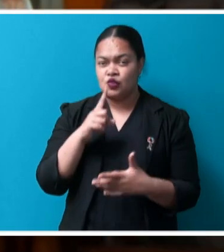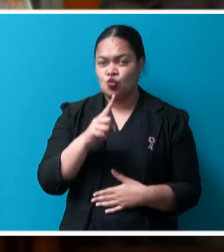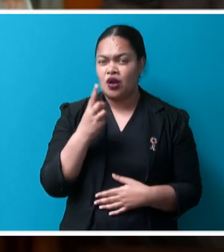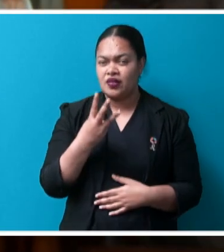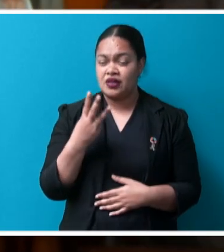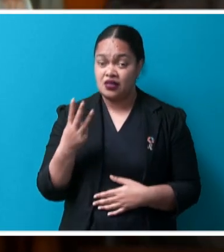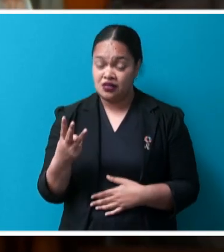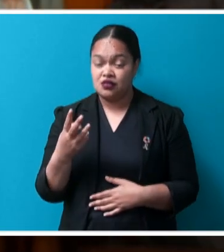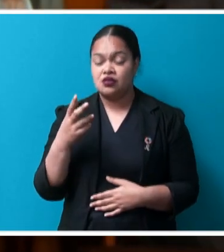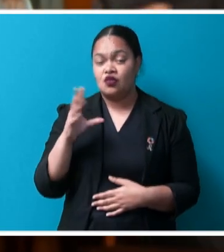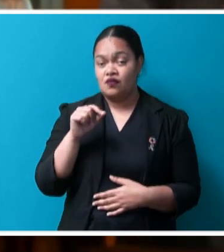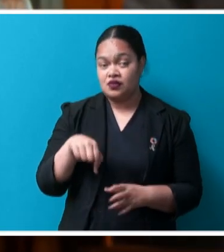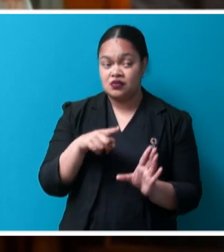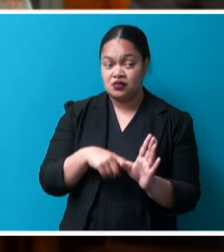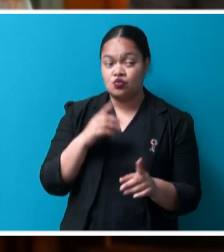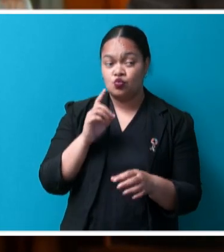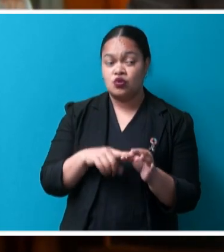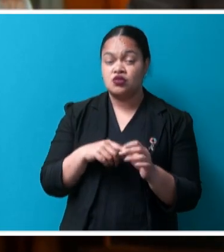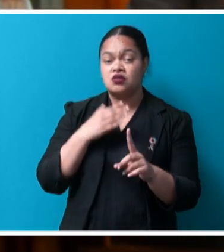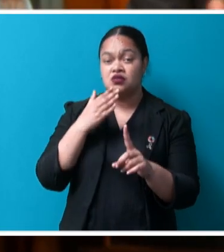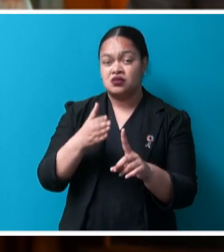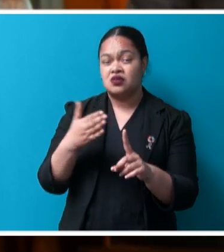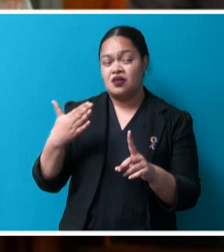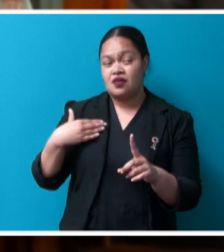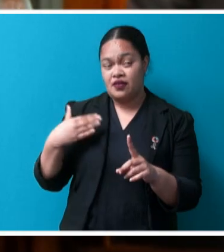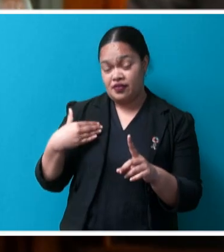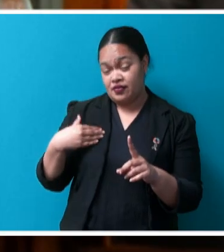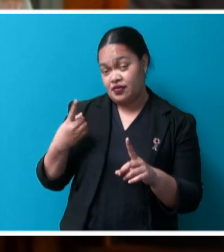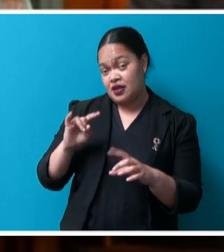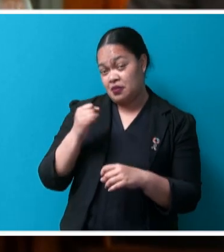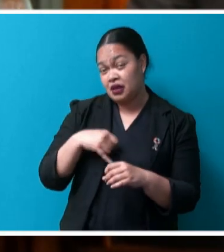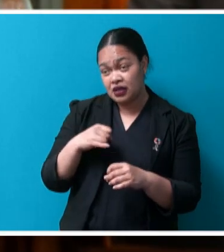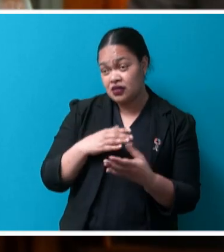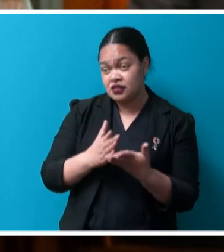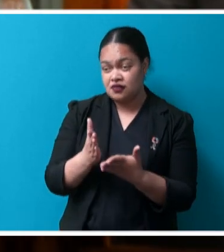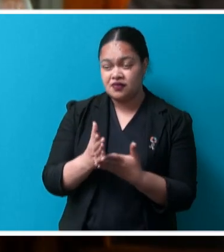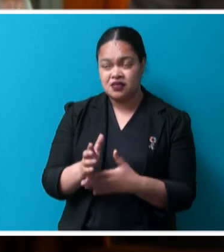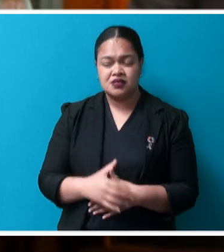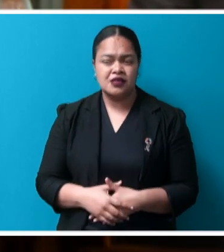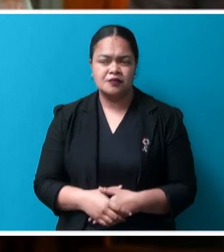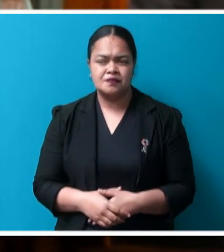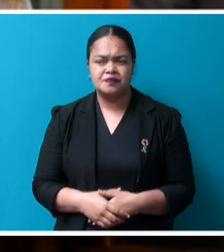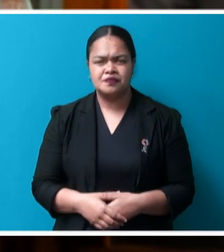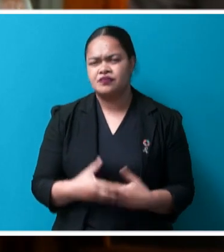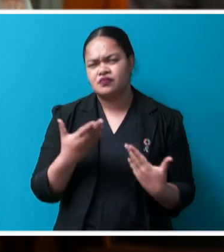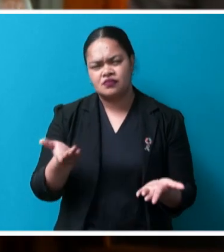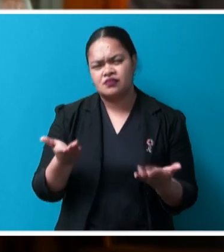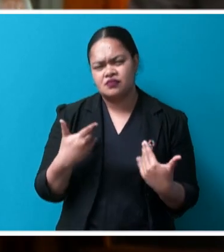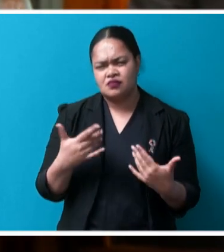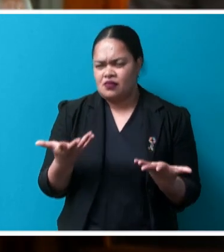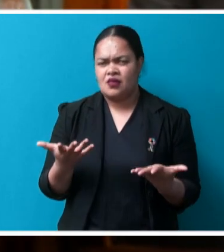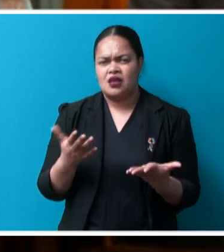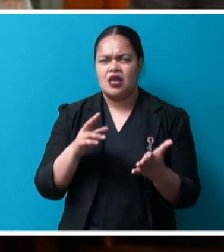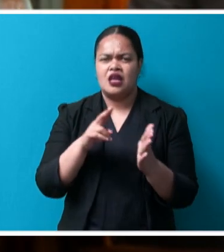of 2026. The question is directed to Minister for Health and Medical Services. Given the increasing number of